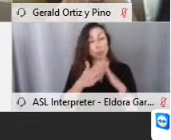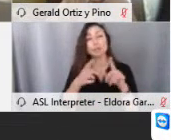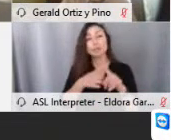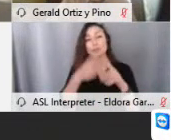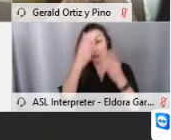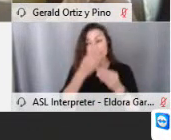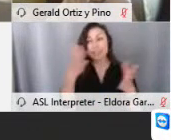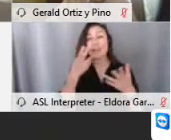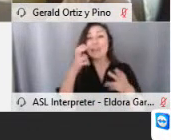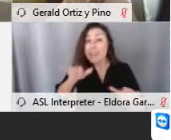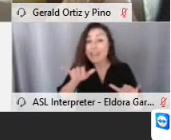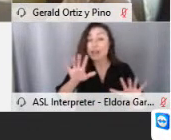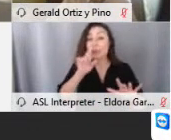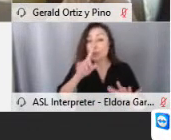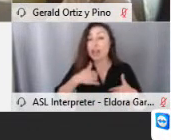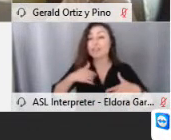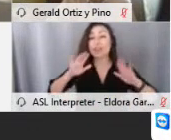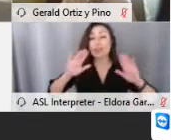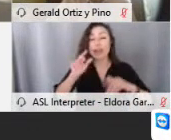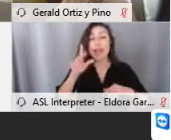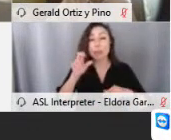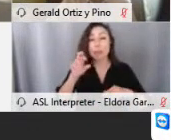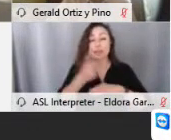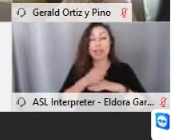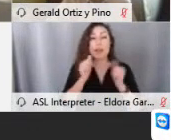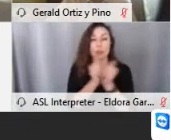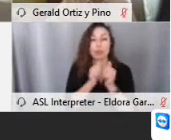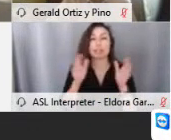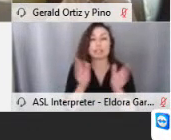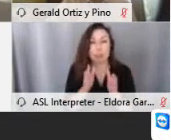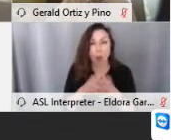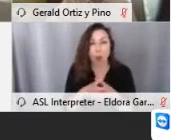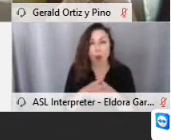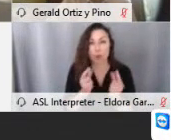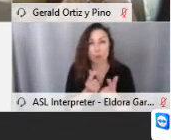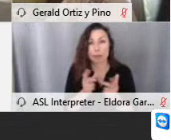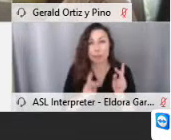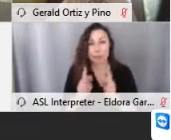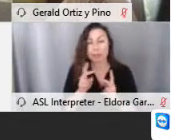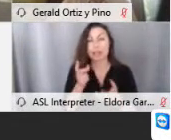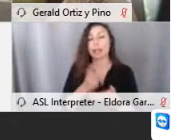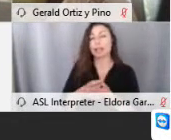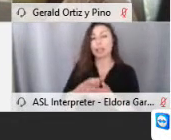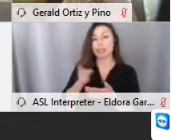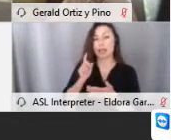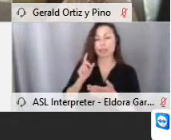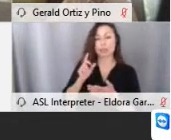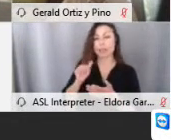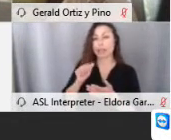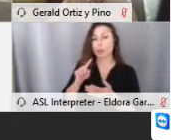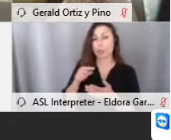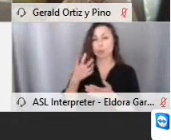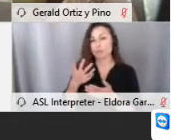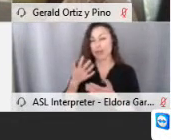say, hey, really have a great Labor Day with a small group of people. Last week, it could only be